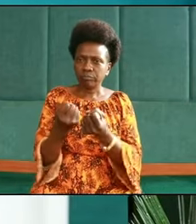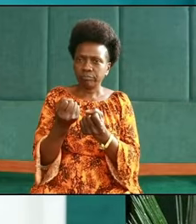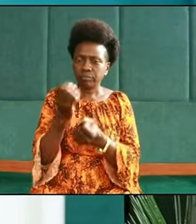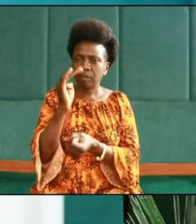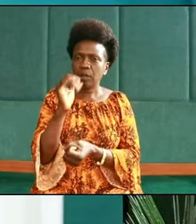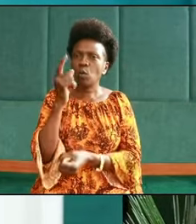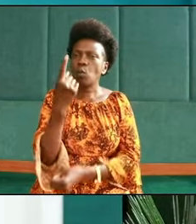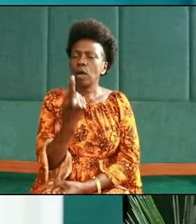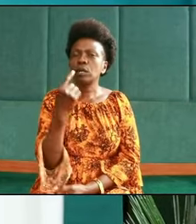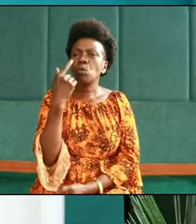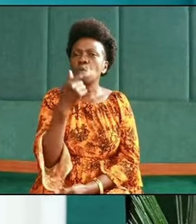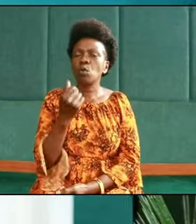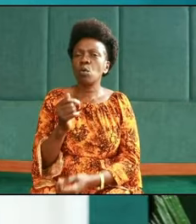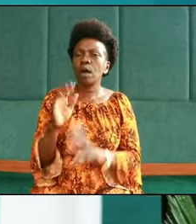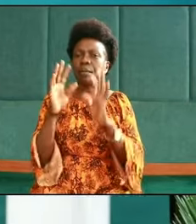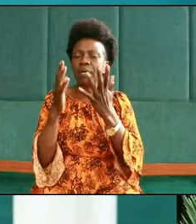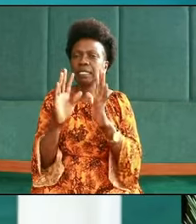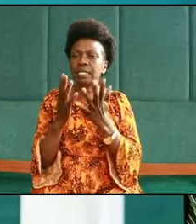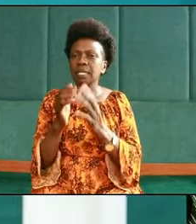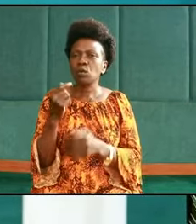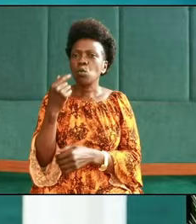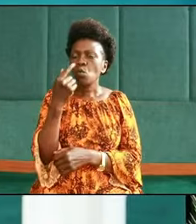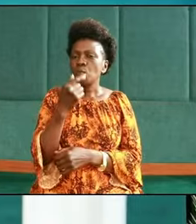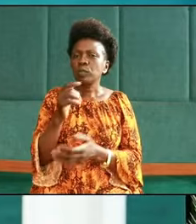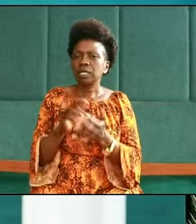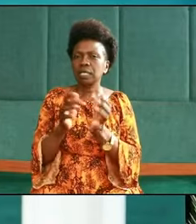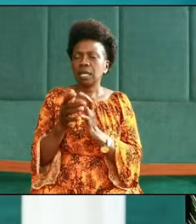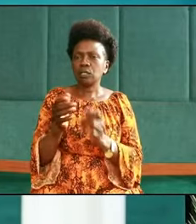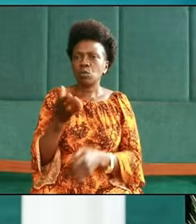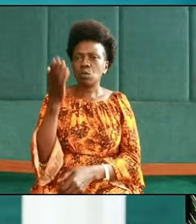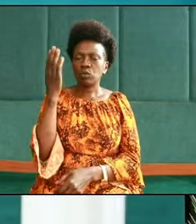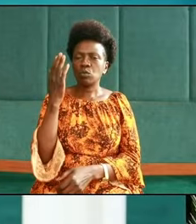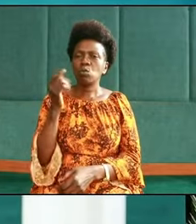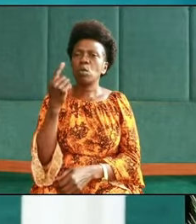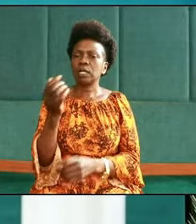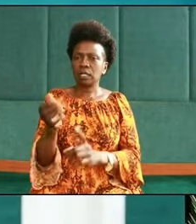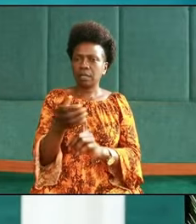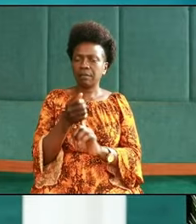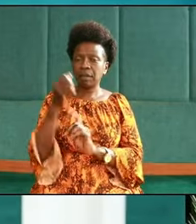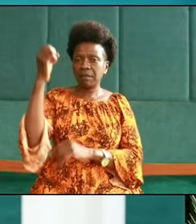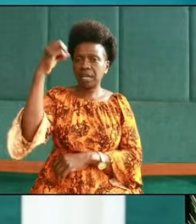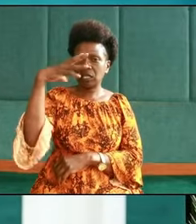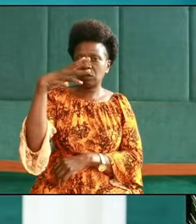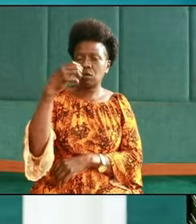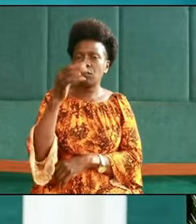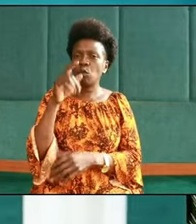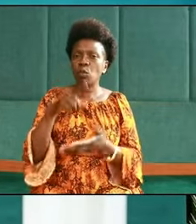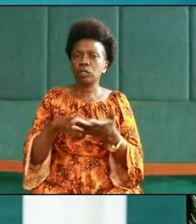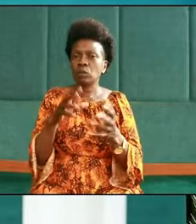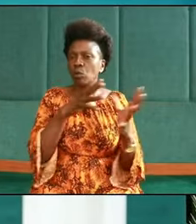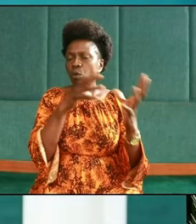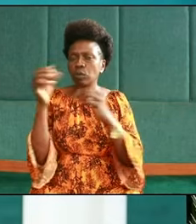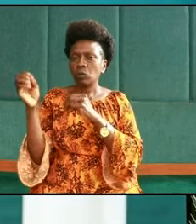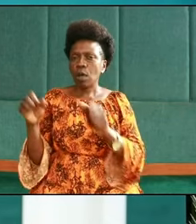by one who appreciated who Jesus was, who had received revelation of what was going